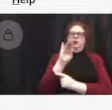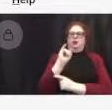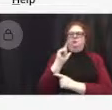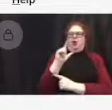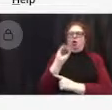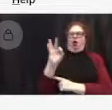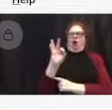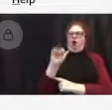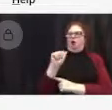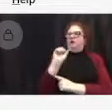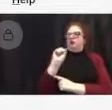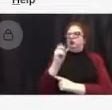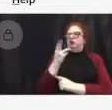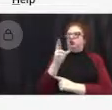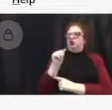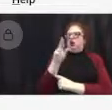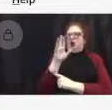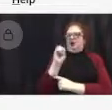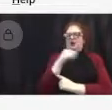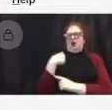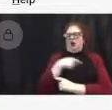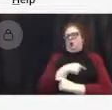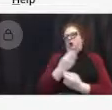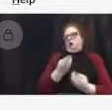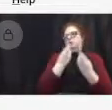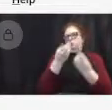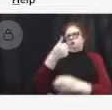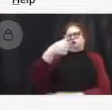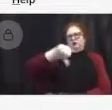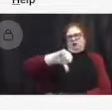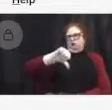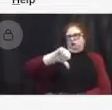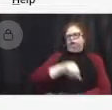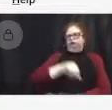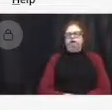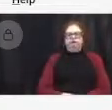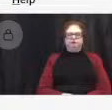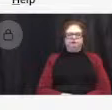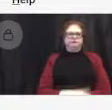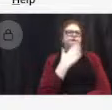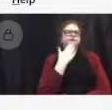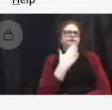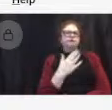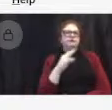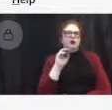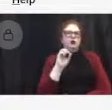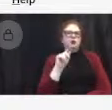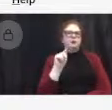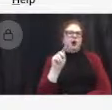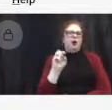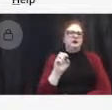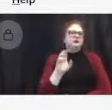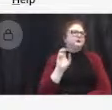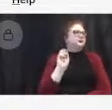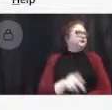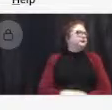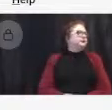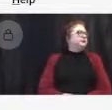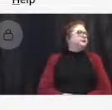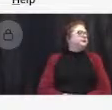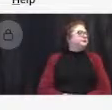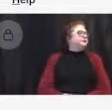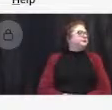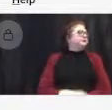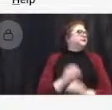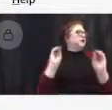and therefore staff recommends denial of the PDC zoning request. Thank you, Monty. All right, there are not